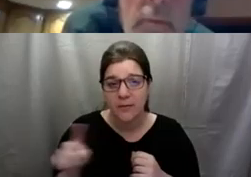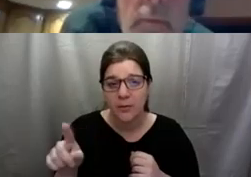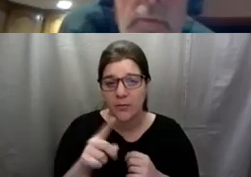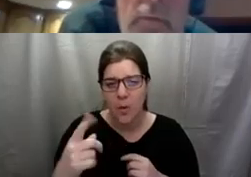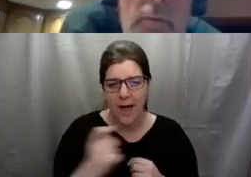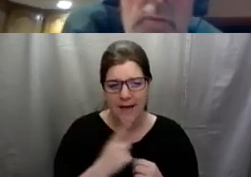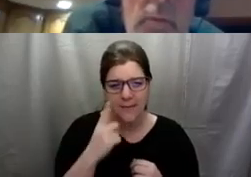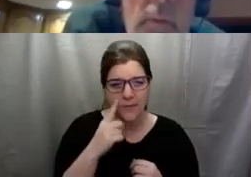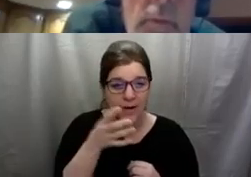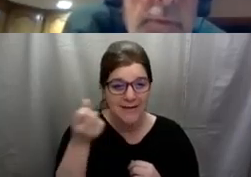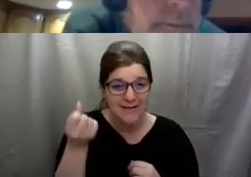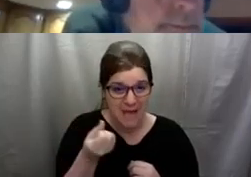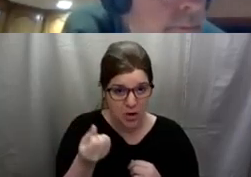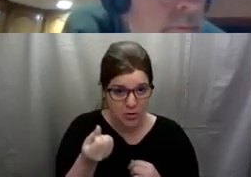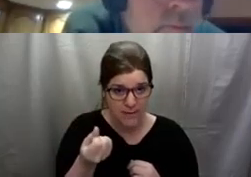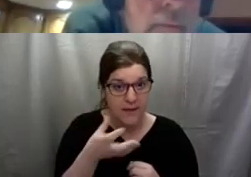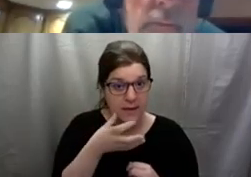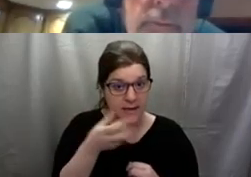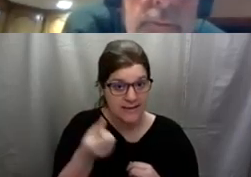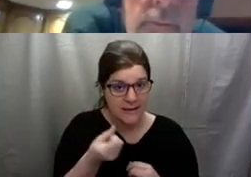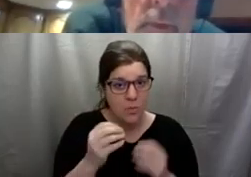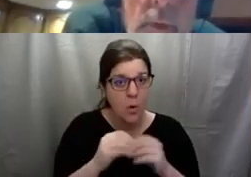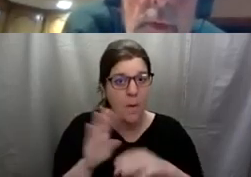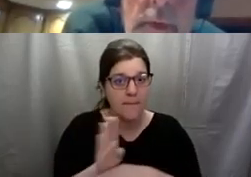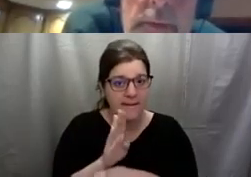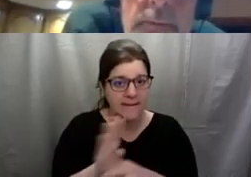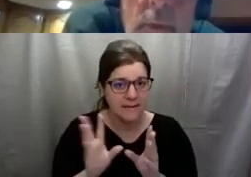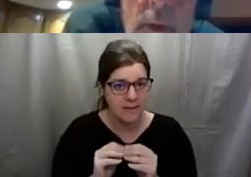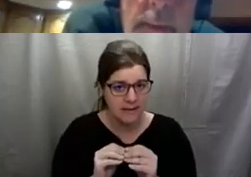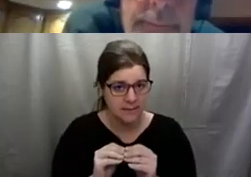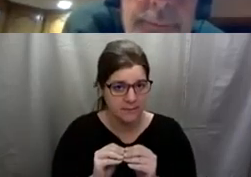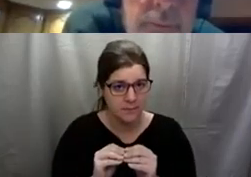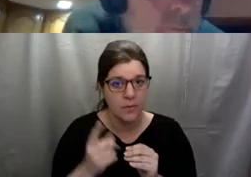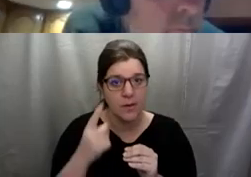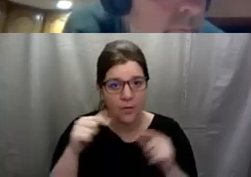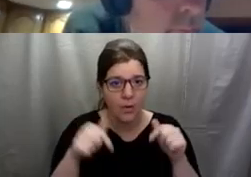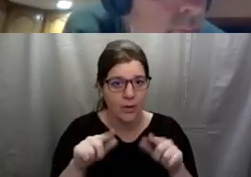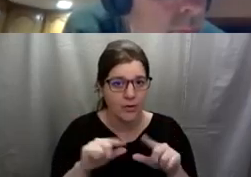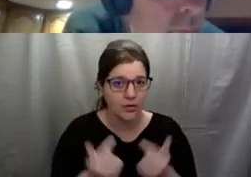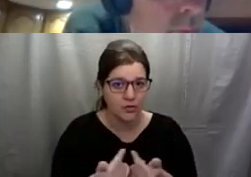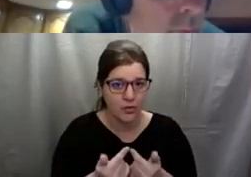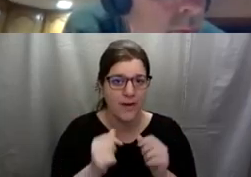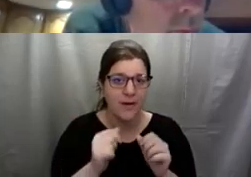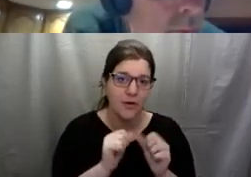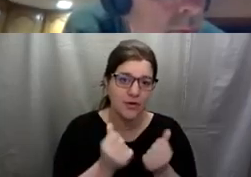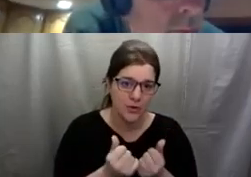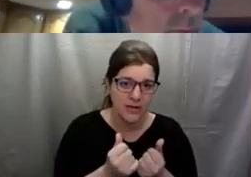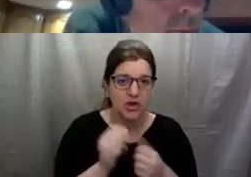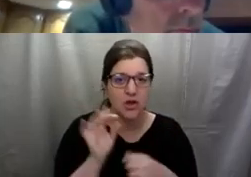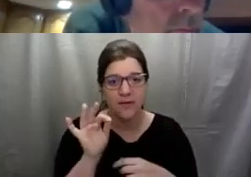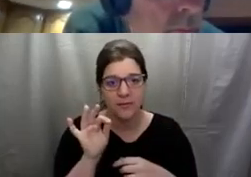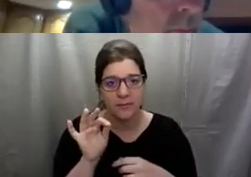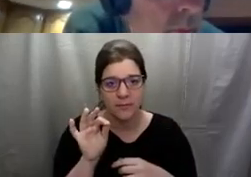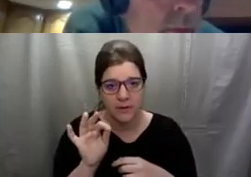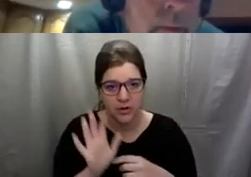Saturday. Saturday is a business meeting for our group, the Association of Ministers with Disabilities.